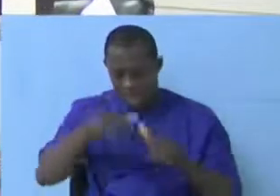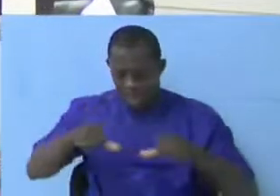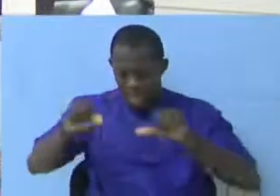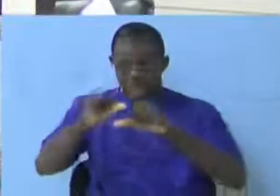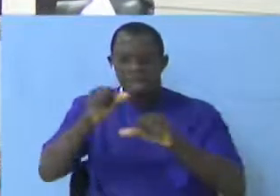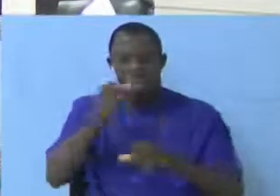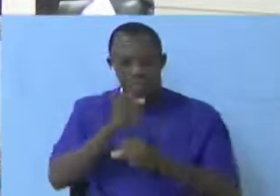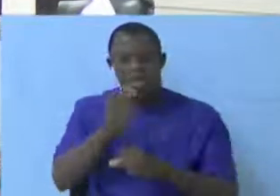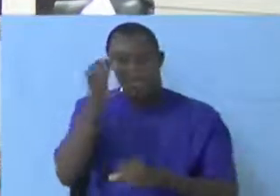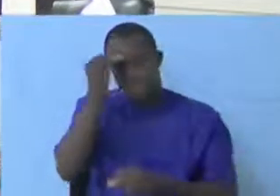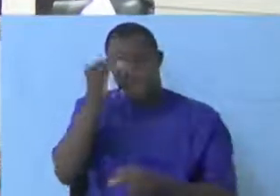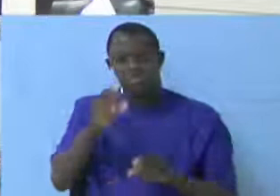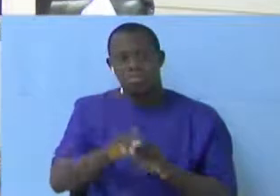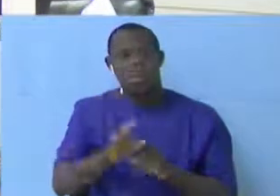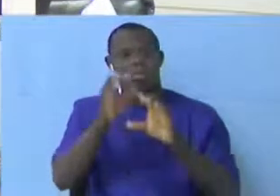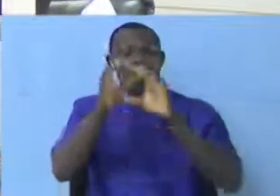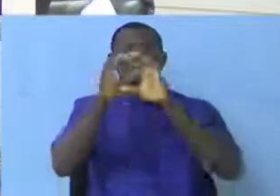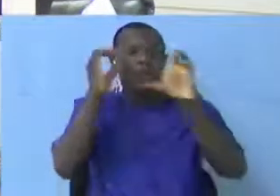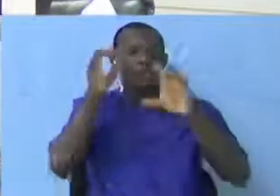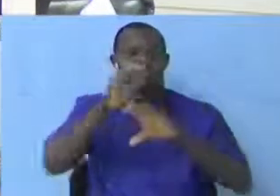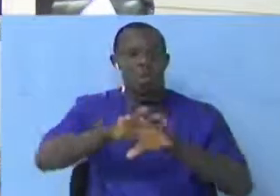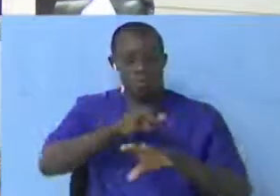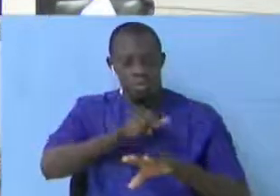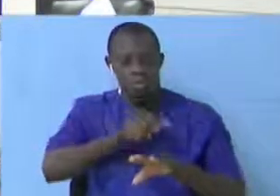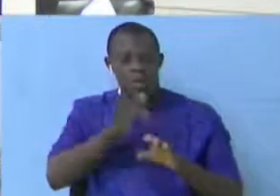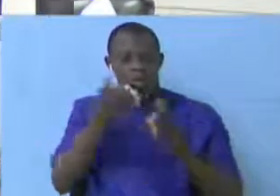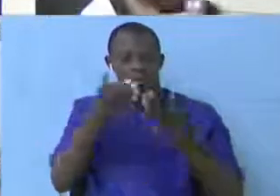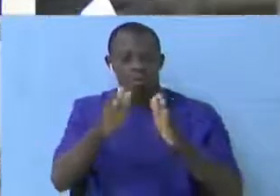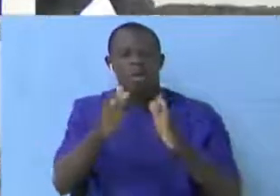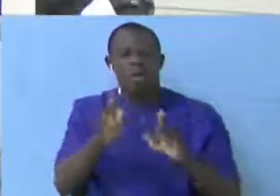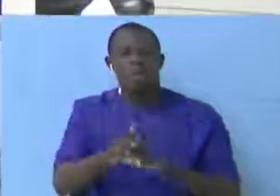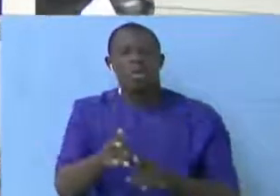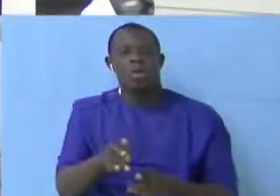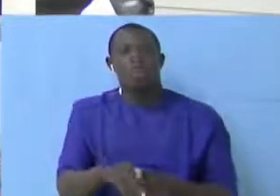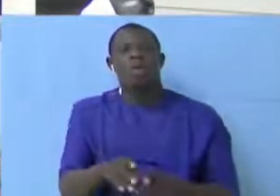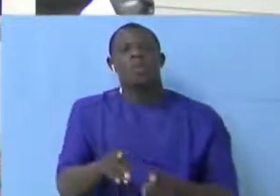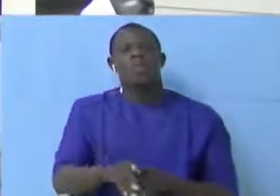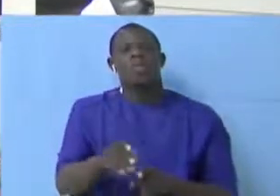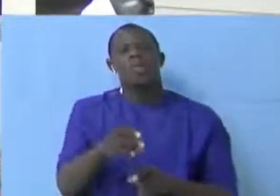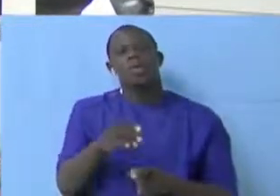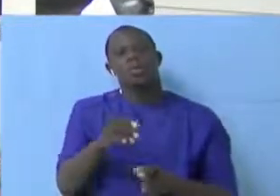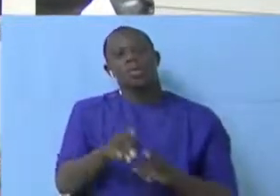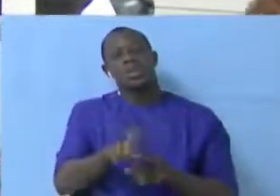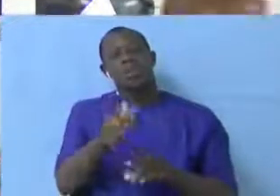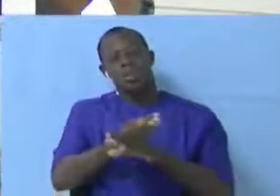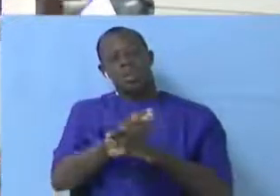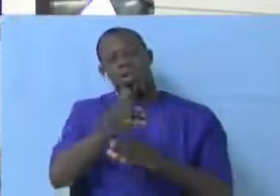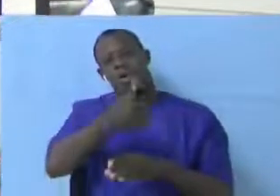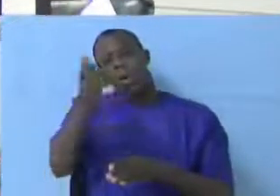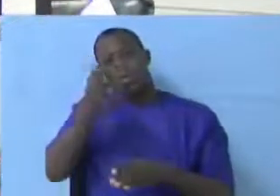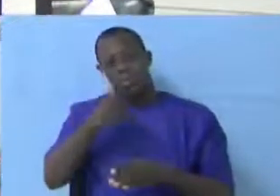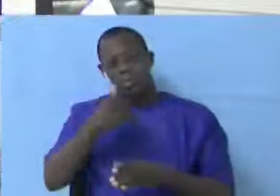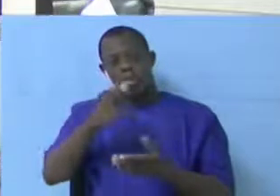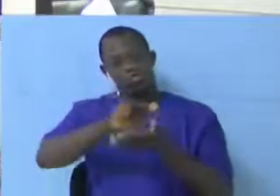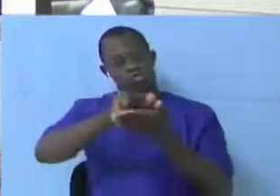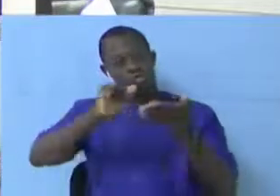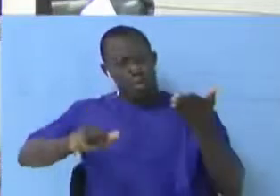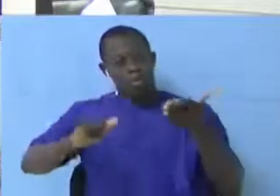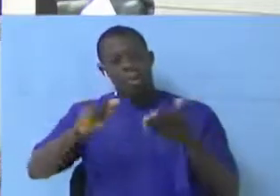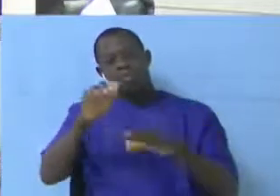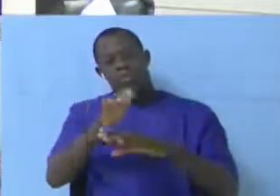That the boss on its way brought these people before Baba Job's compound. when I came,